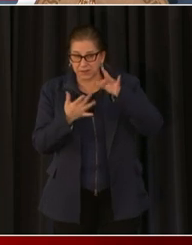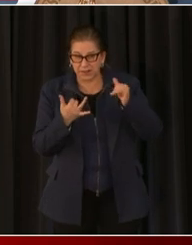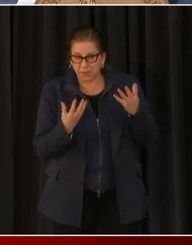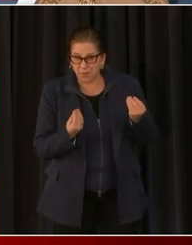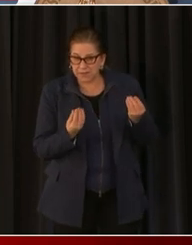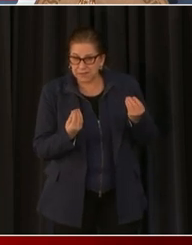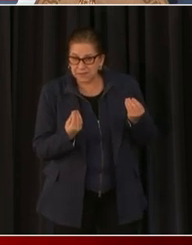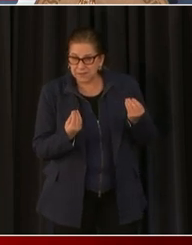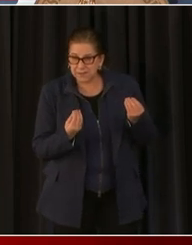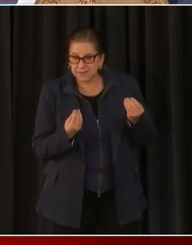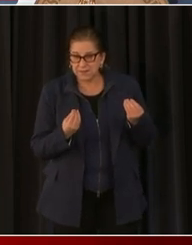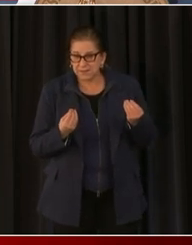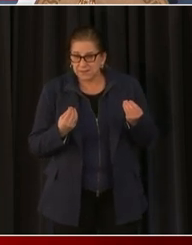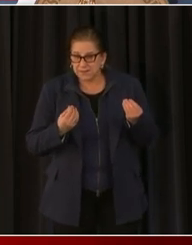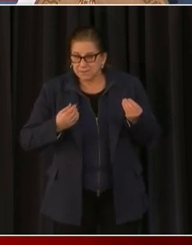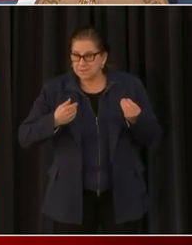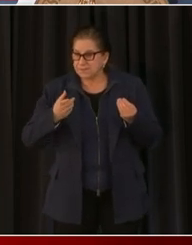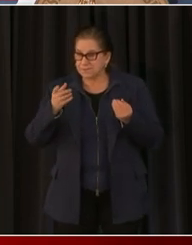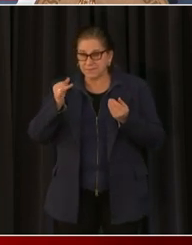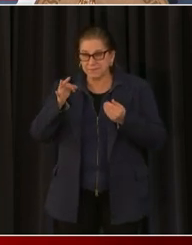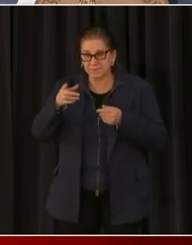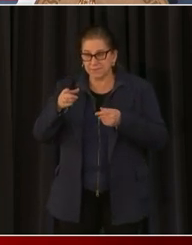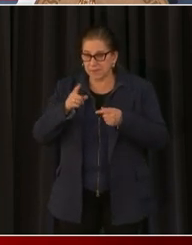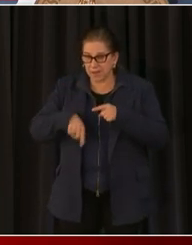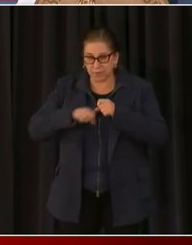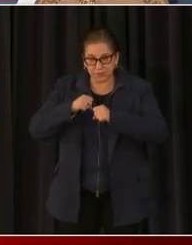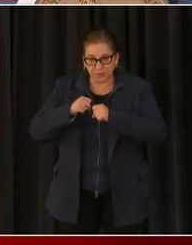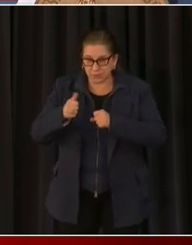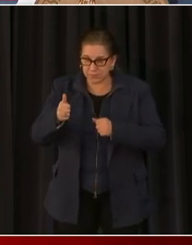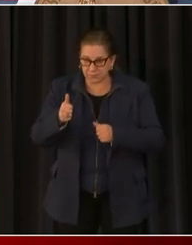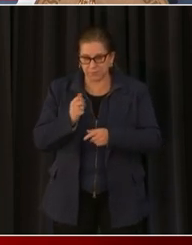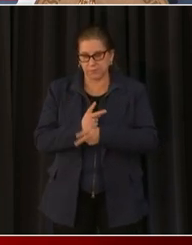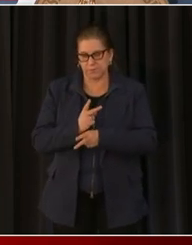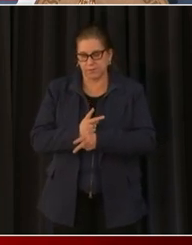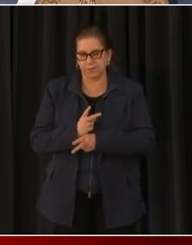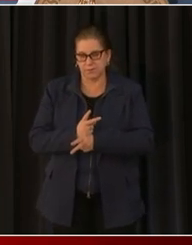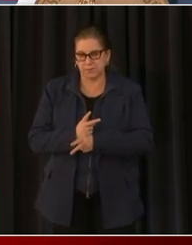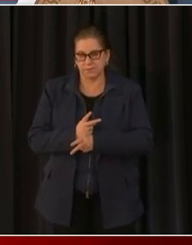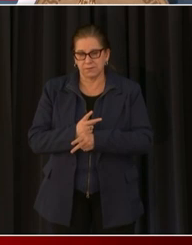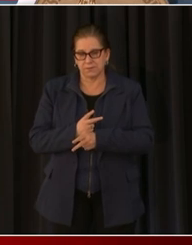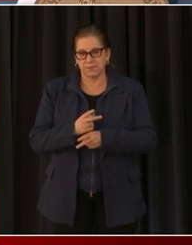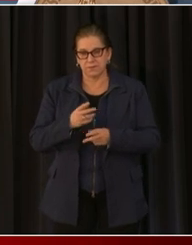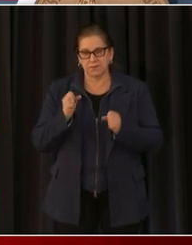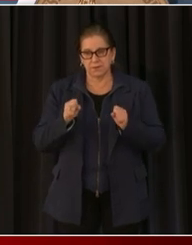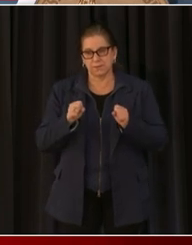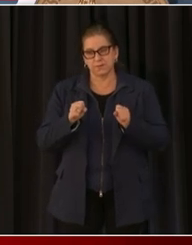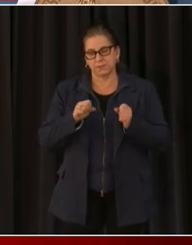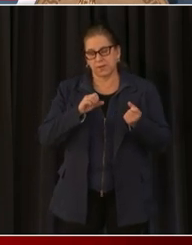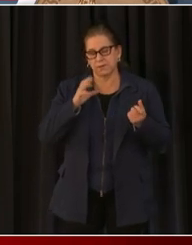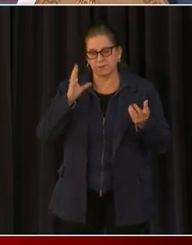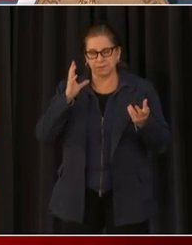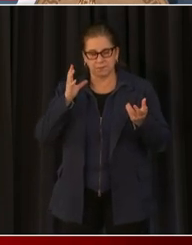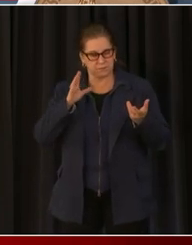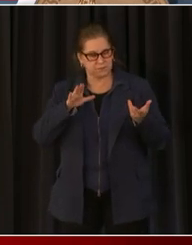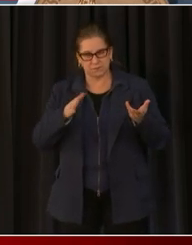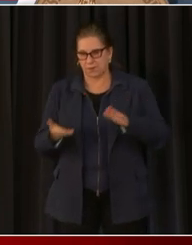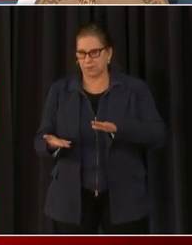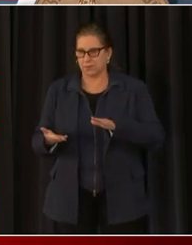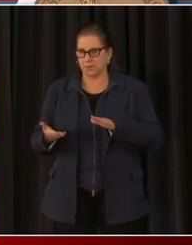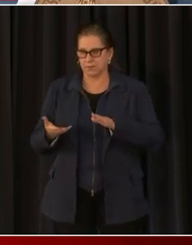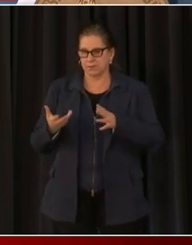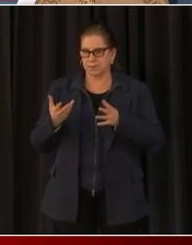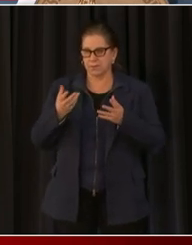not survive. And unfortunately, we have experienced death related to